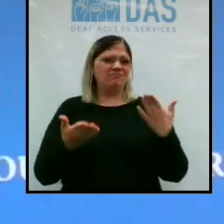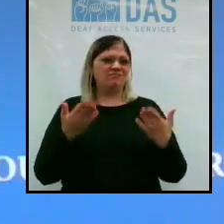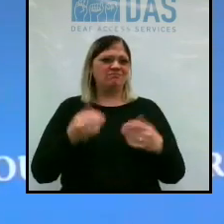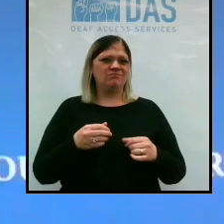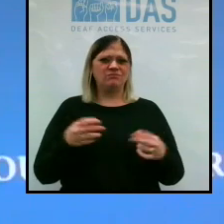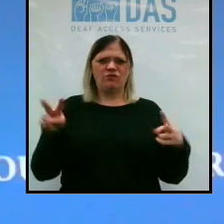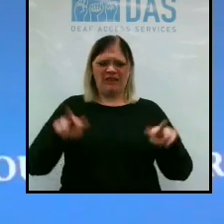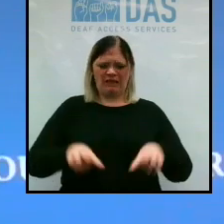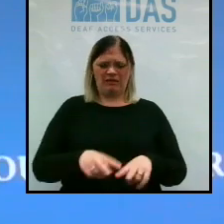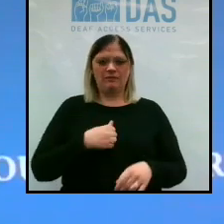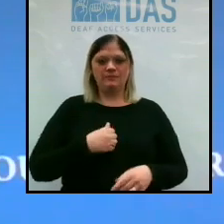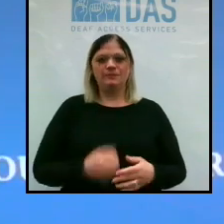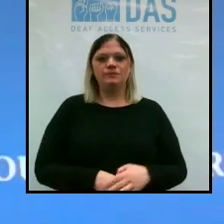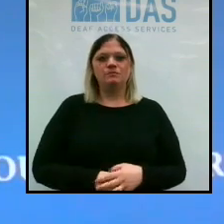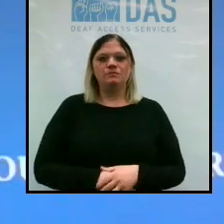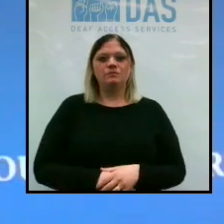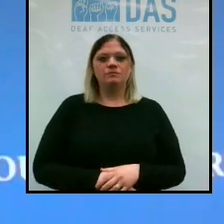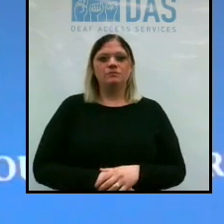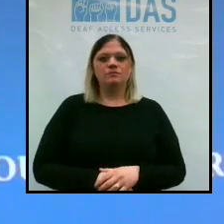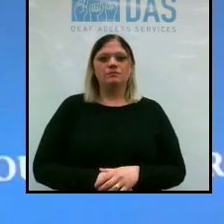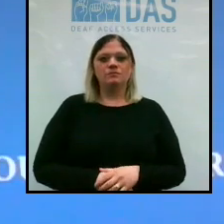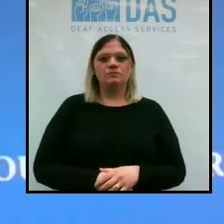Spectrum News, Aaron?